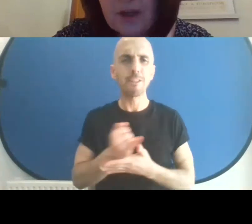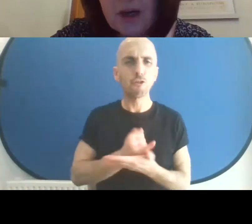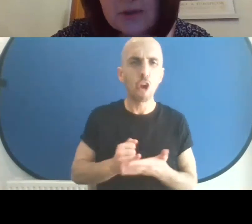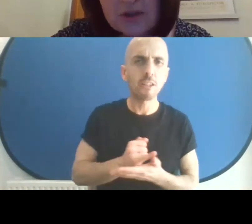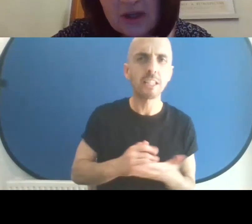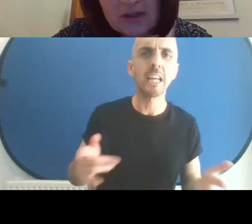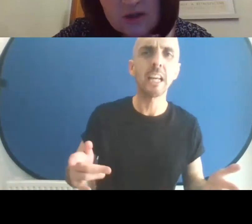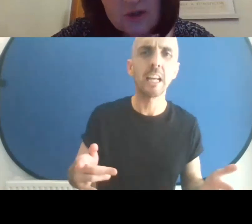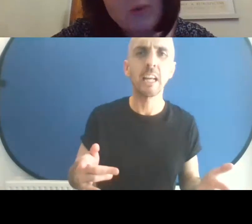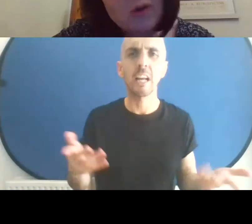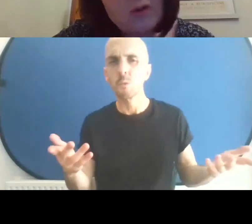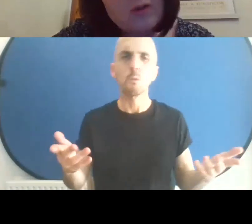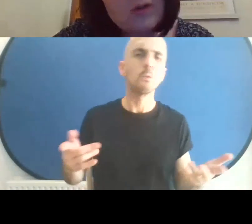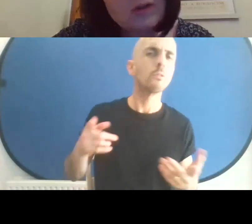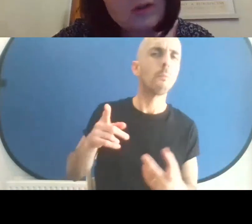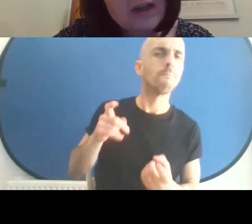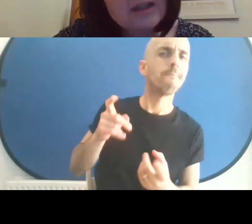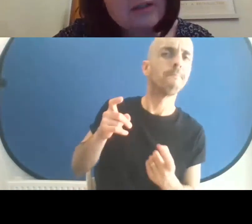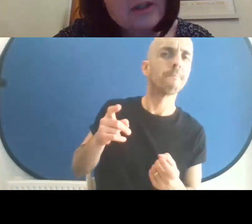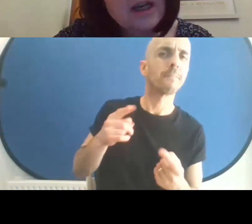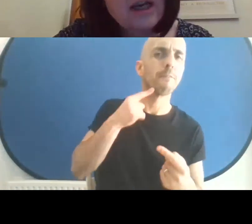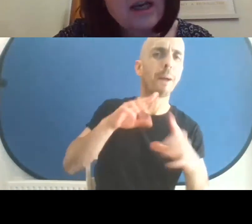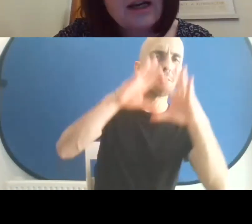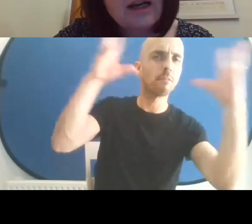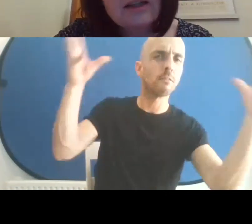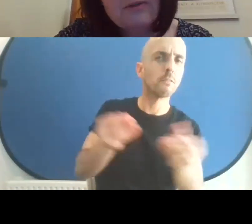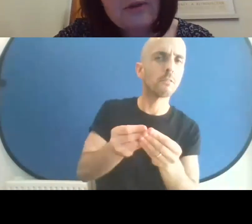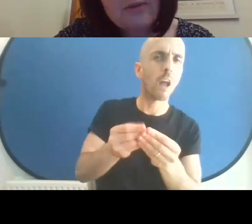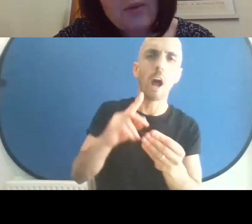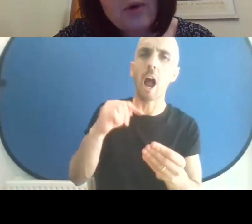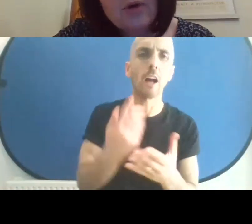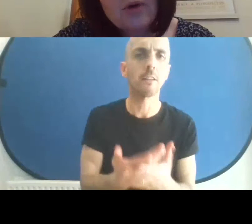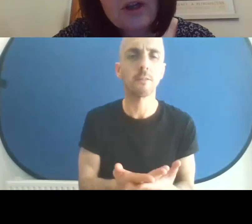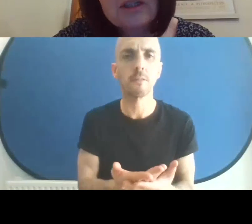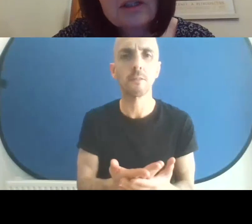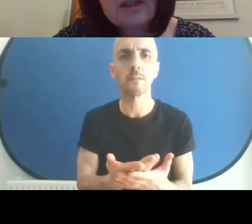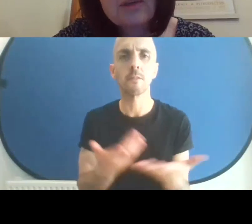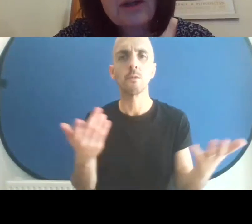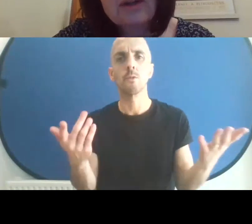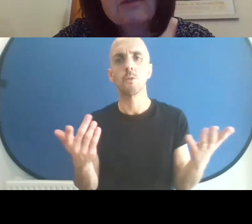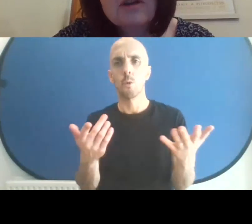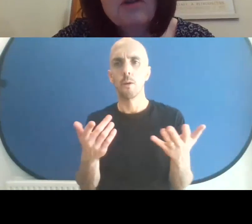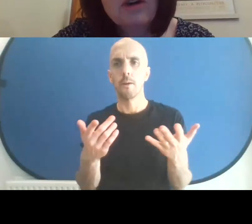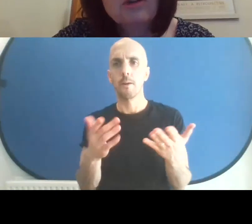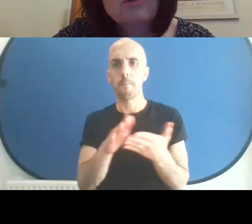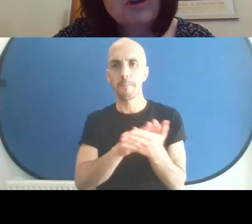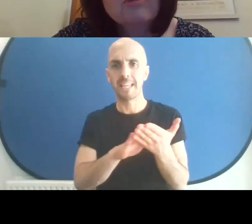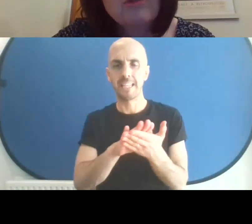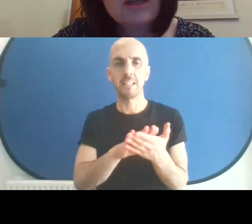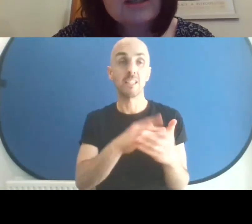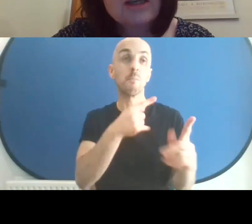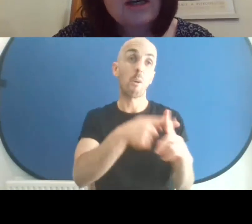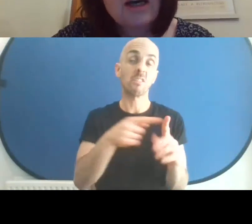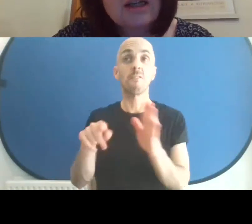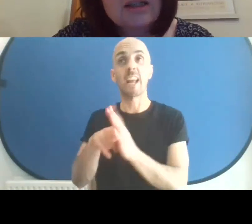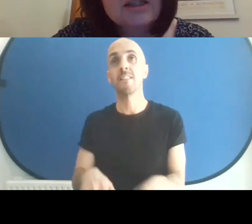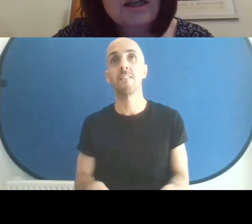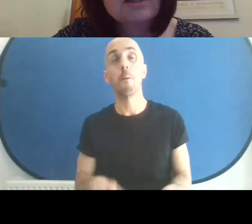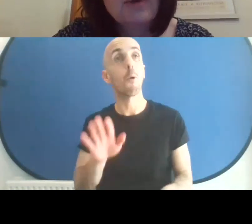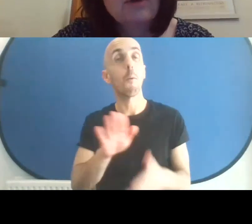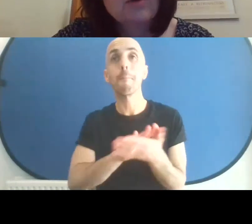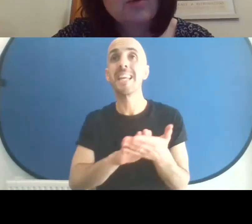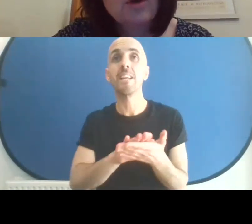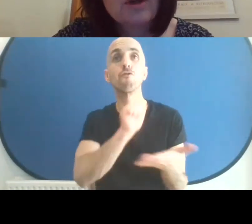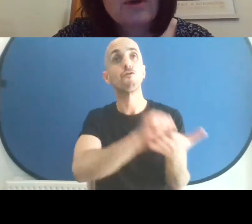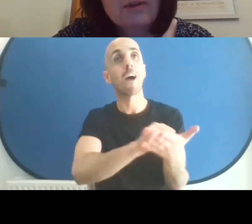that. So there's some real positives and real negatives. And I think the important thing is to think about there is no wrong and right